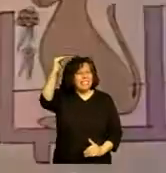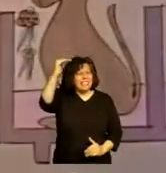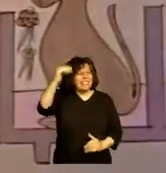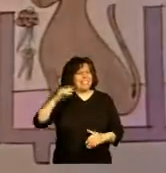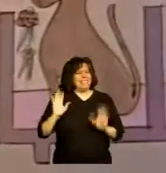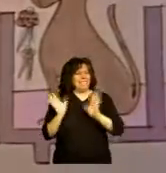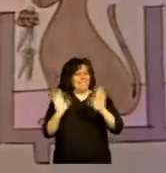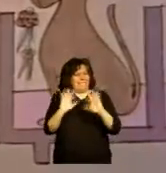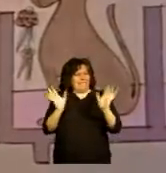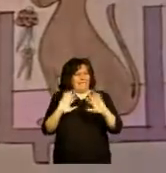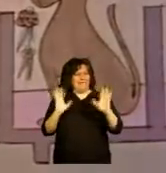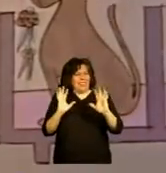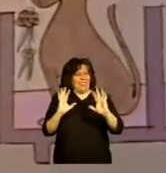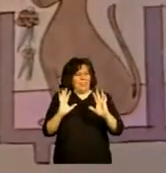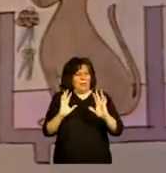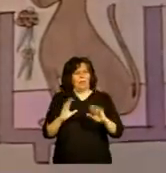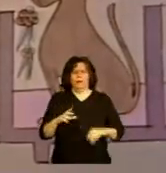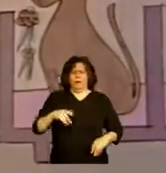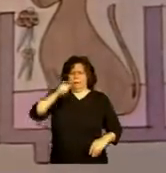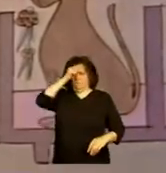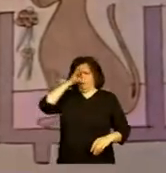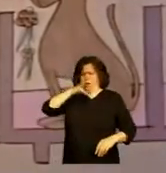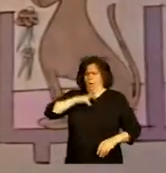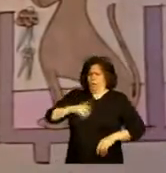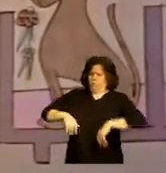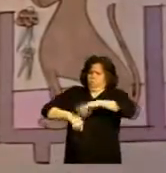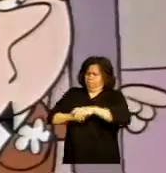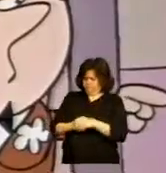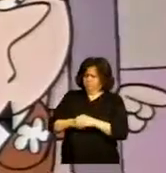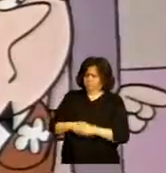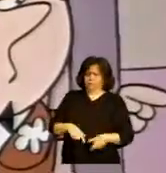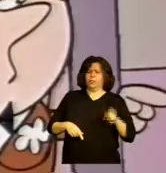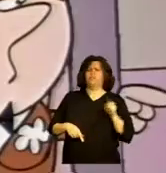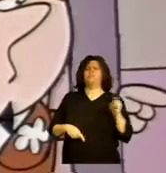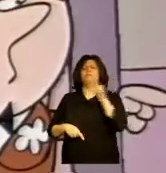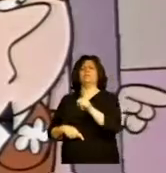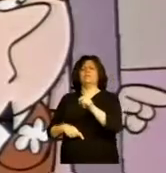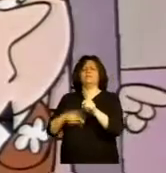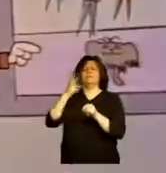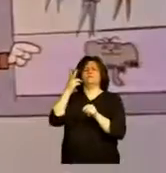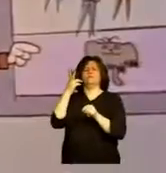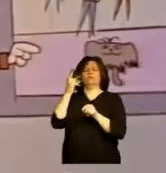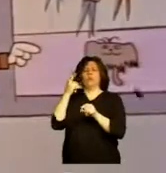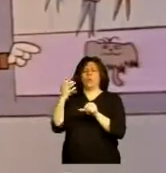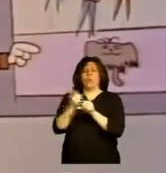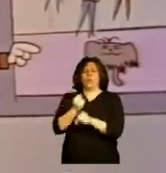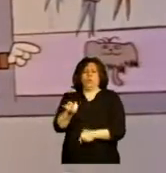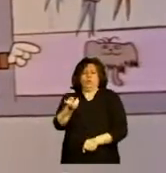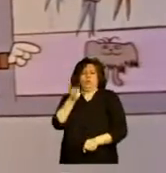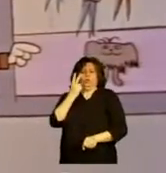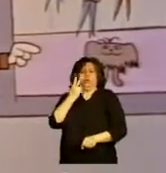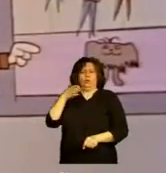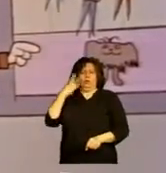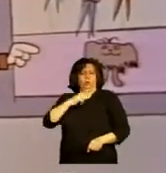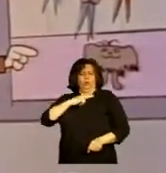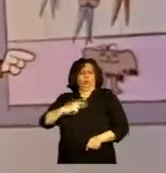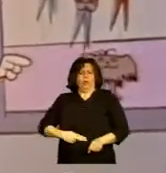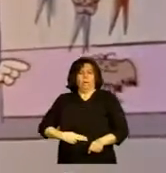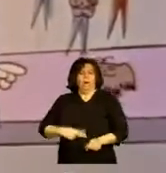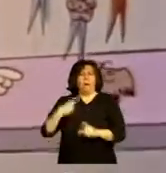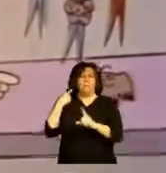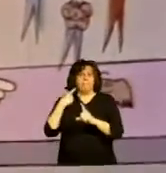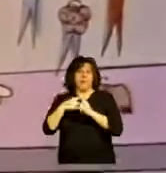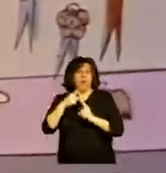right. Perhaps he was too big, he thought. And this dog, the pet shop man